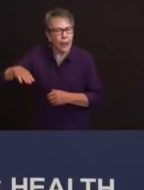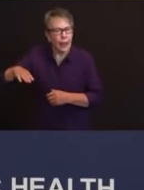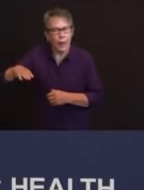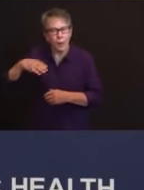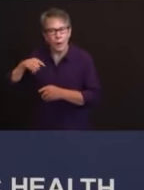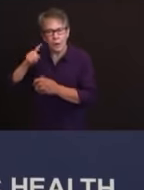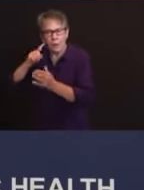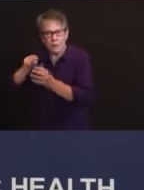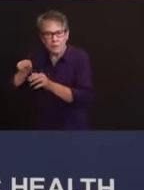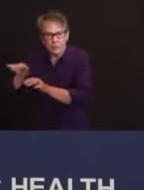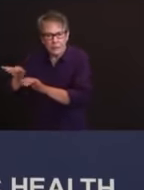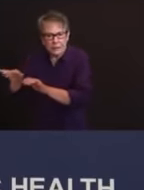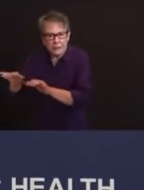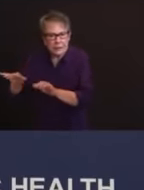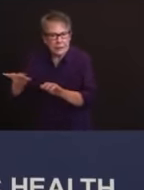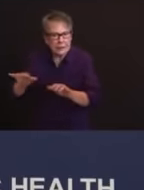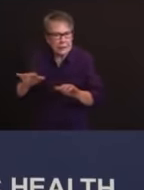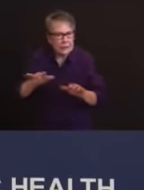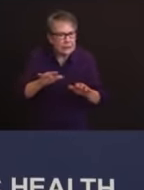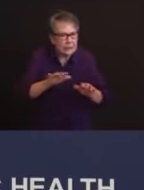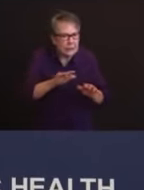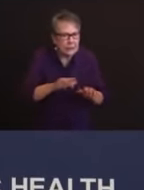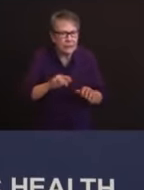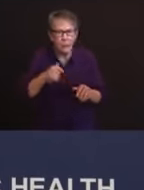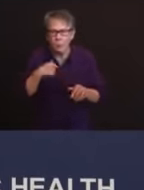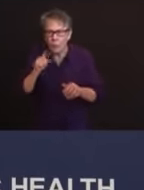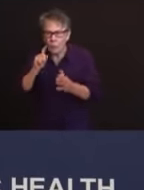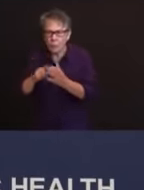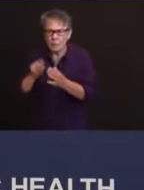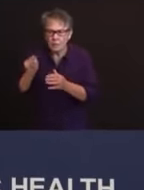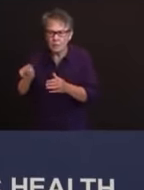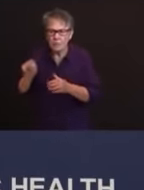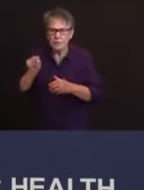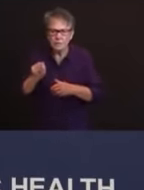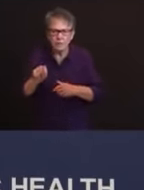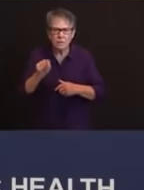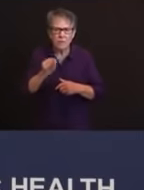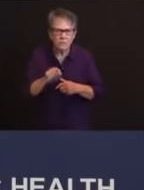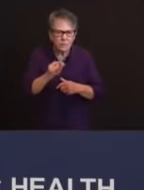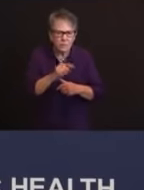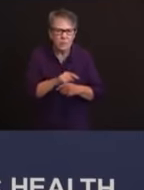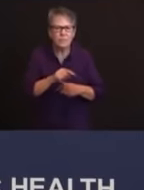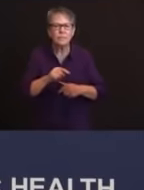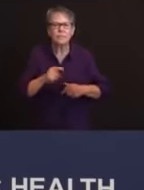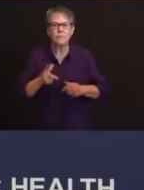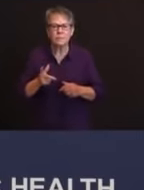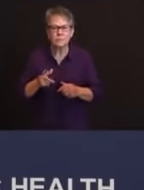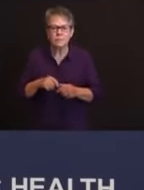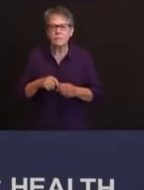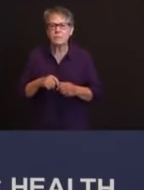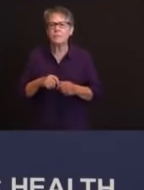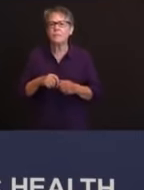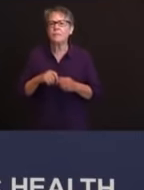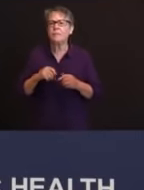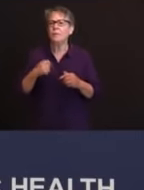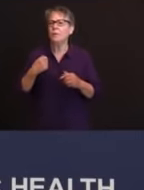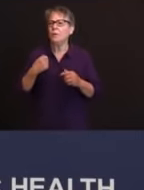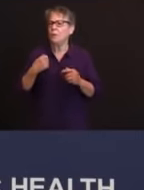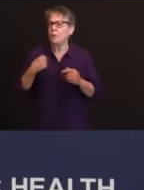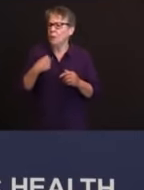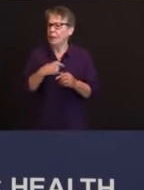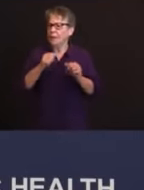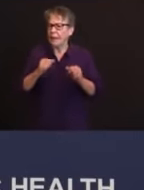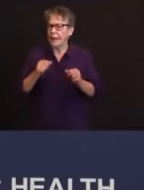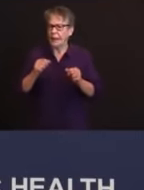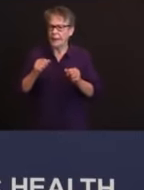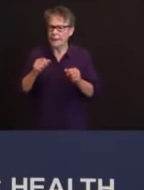Secondly, we will take steps. I mean, we have capacities as it relates to indoors, but we've